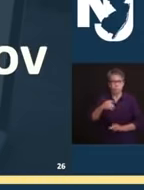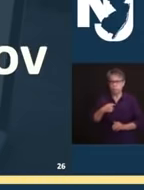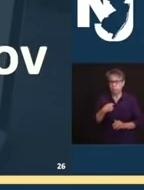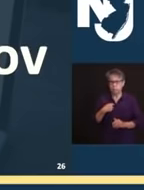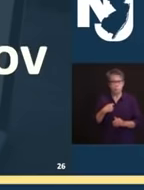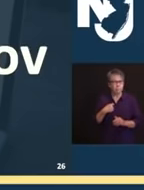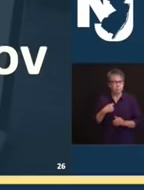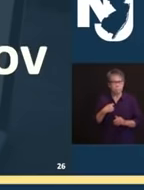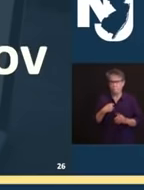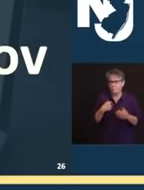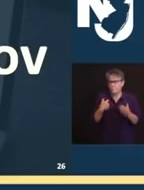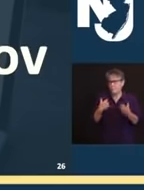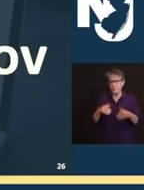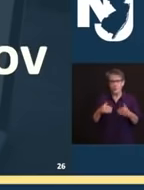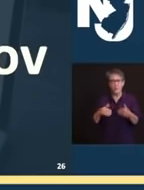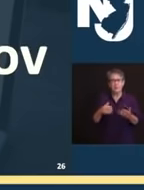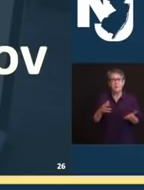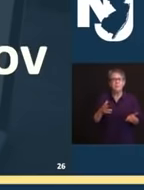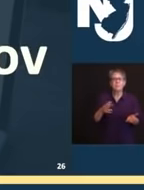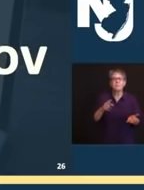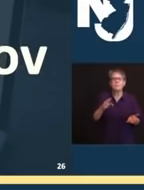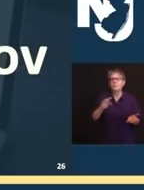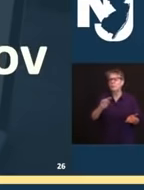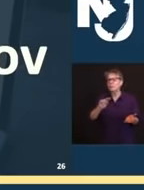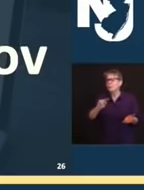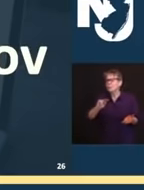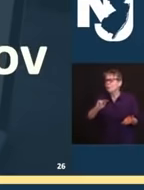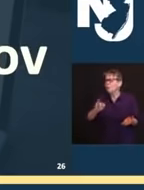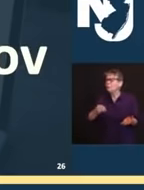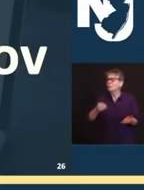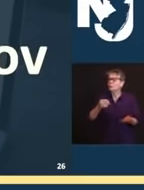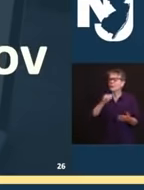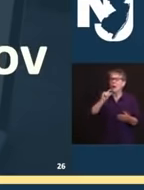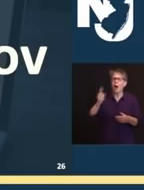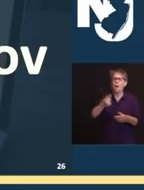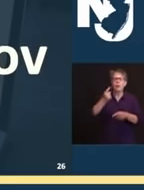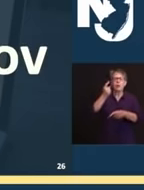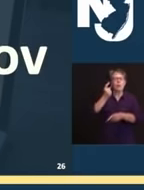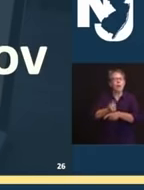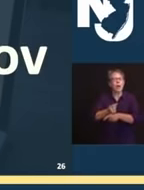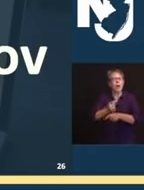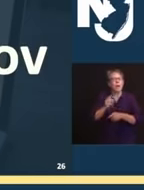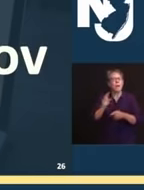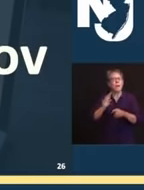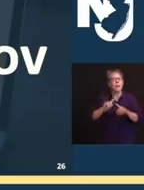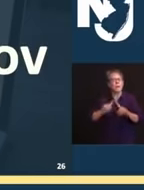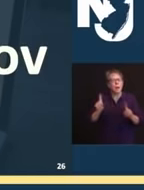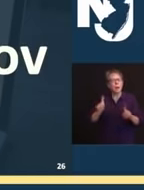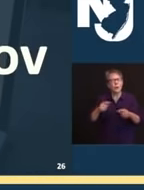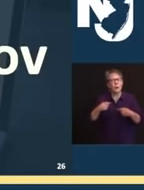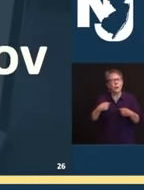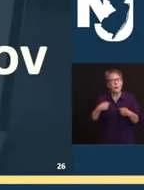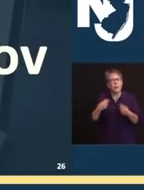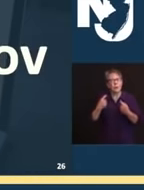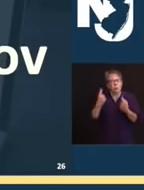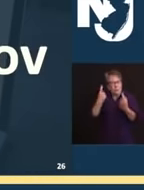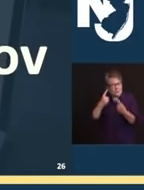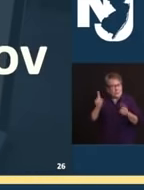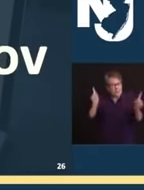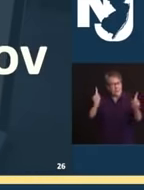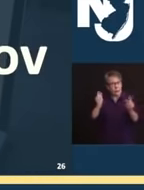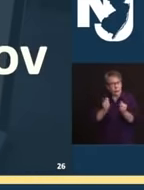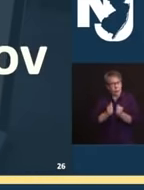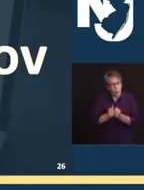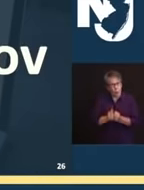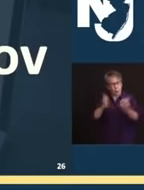don't necessarily always get them right, but even if we batted 1,000, I don't know where we would be without our fierce, passionate